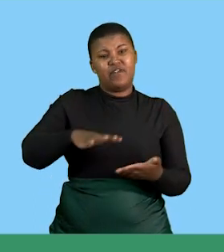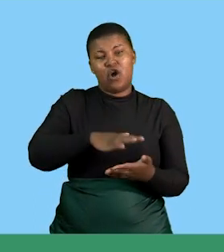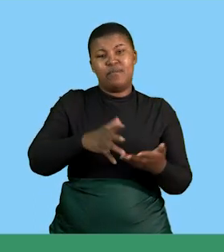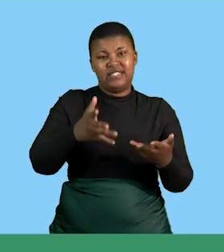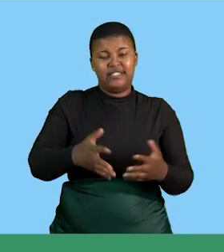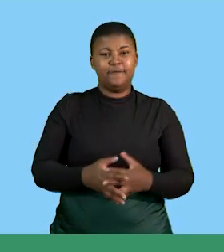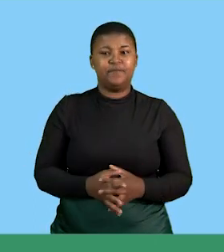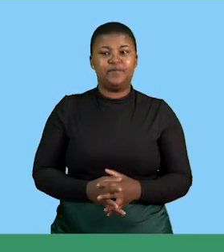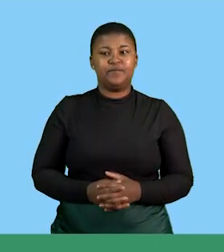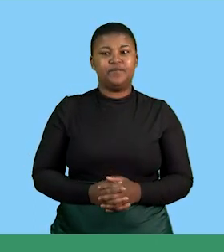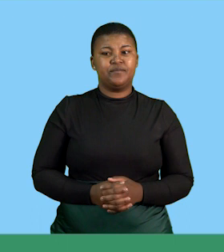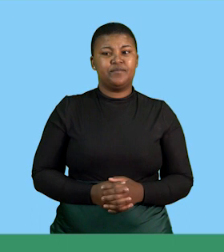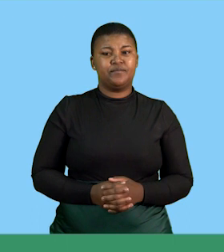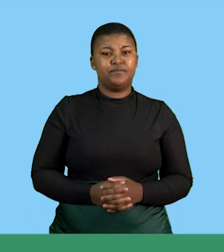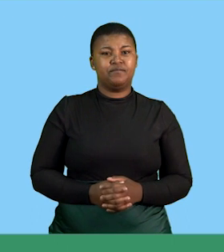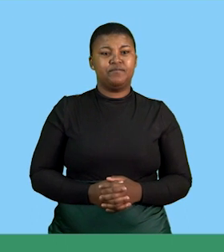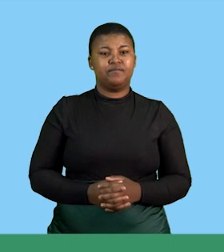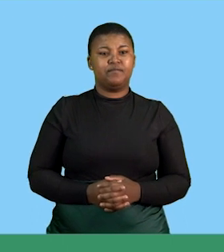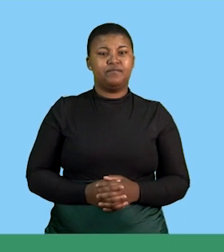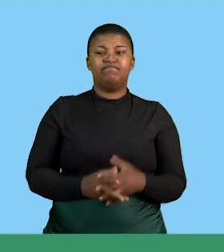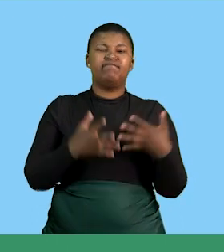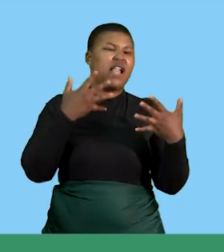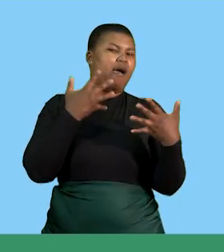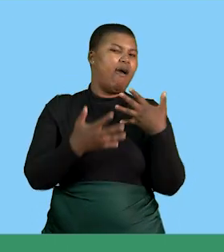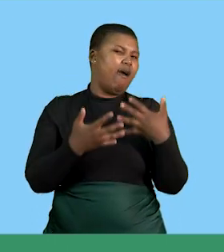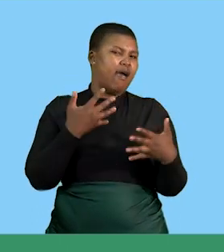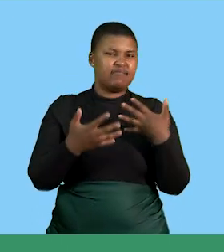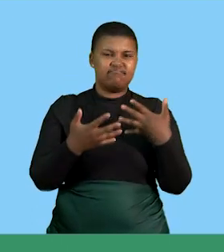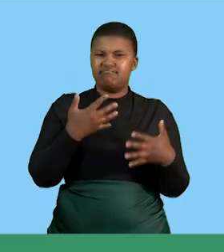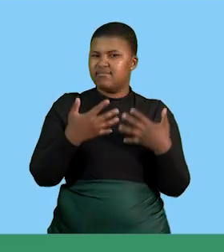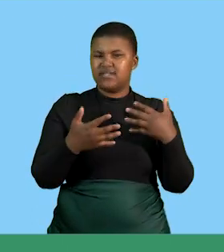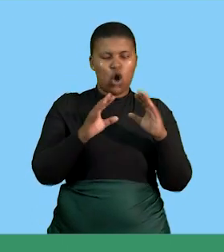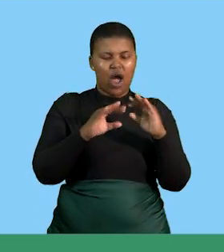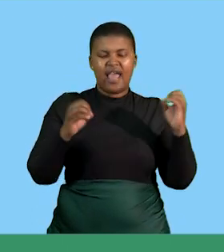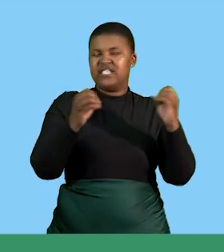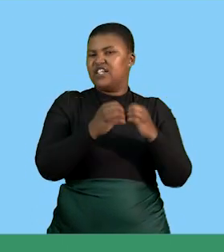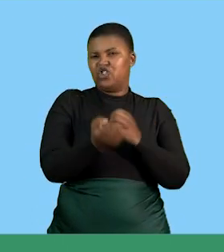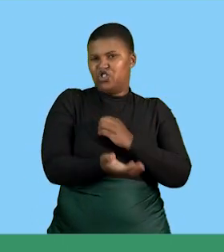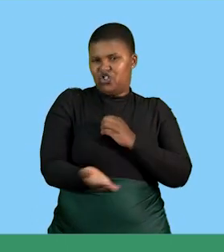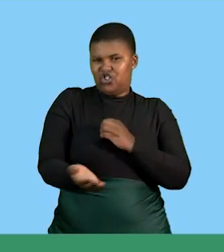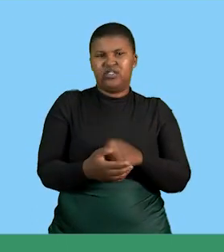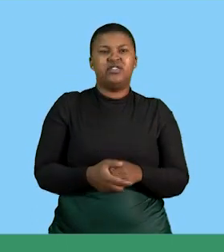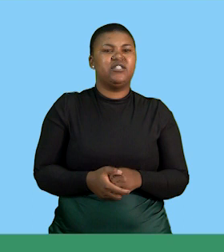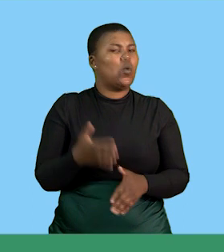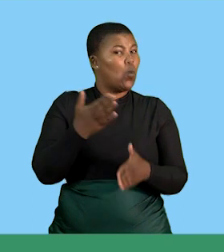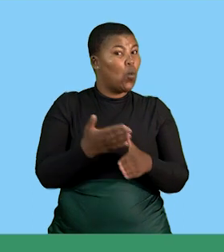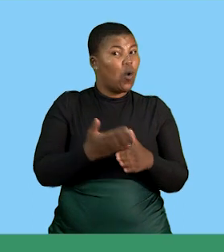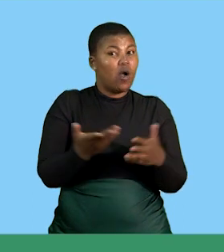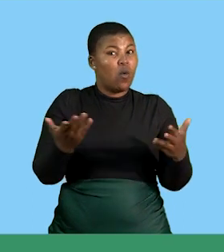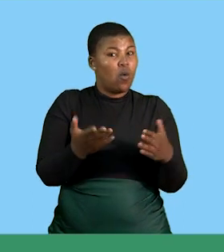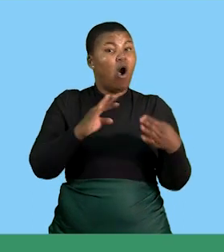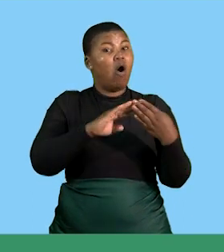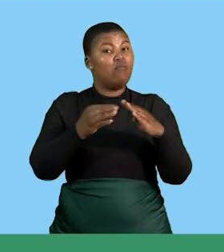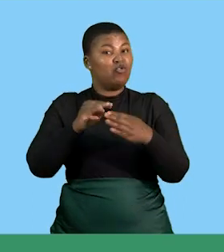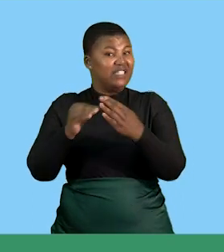area. So it can be any local organization which operates in the community, and what